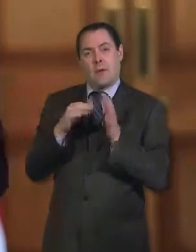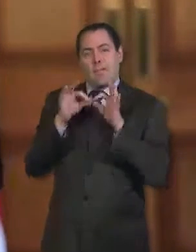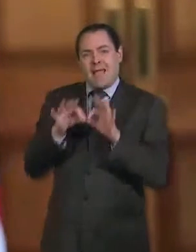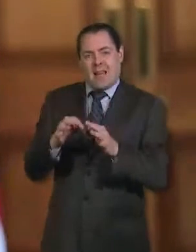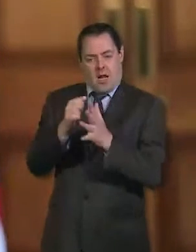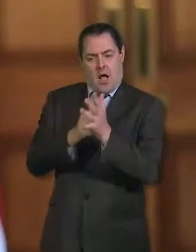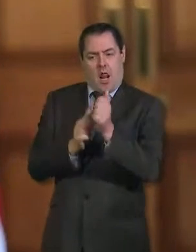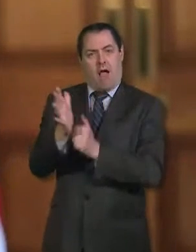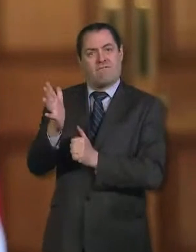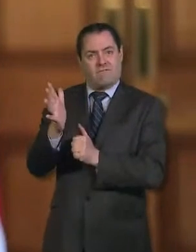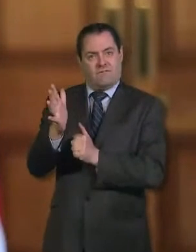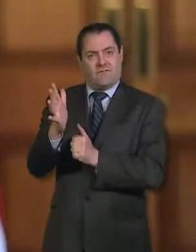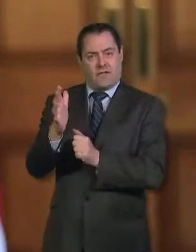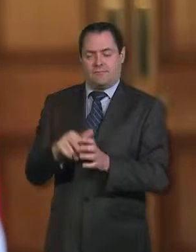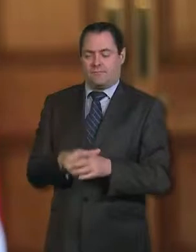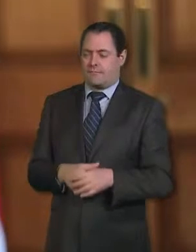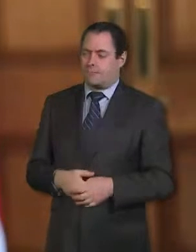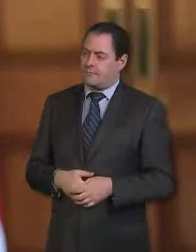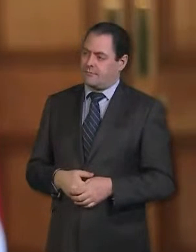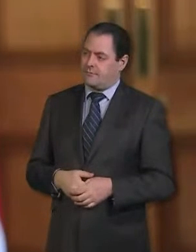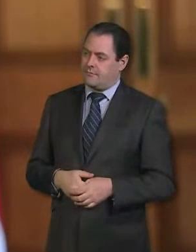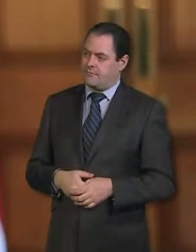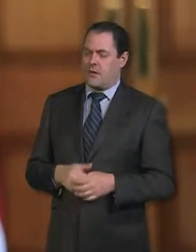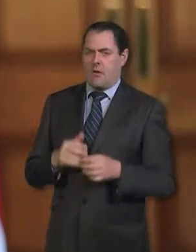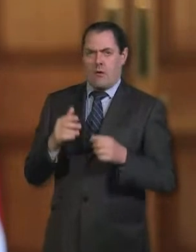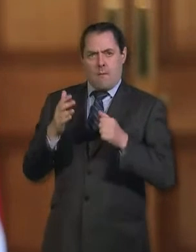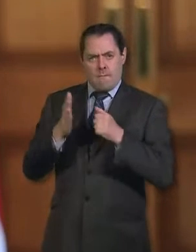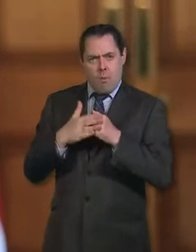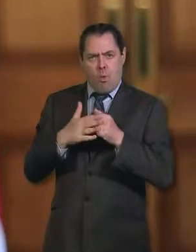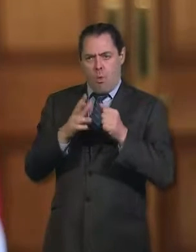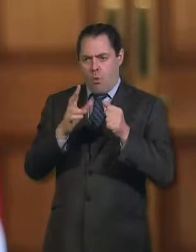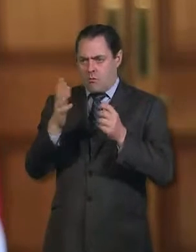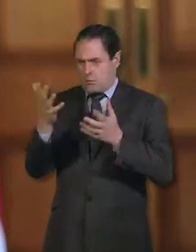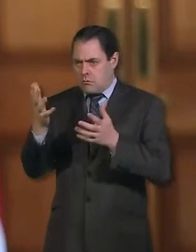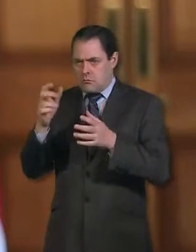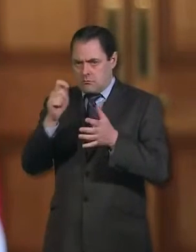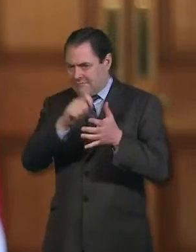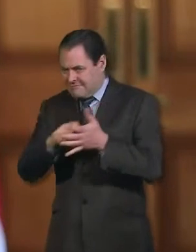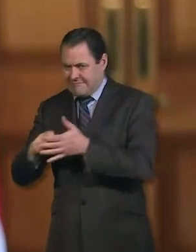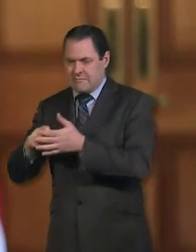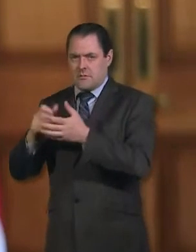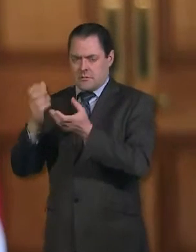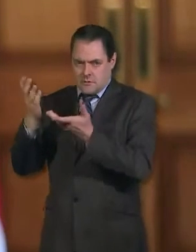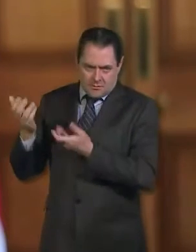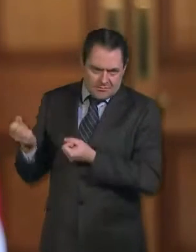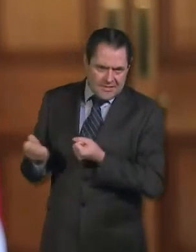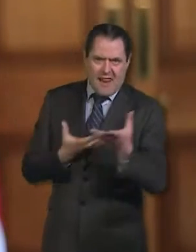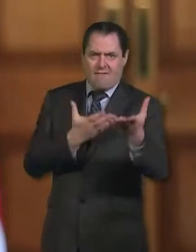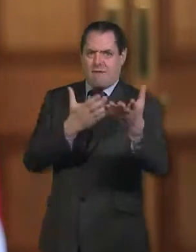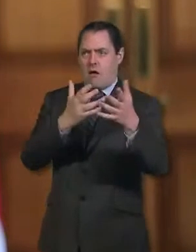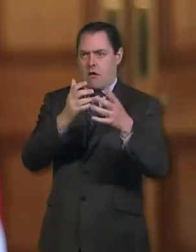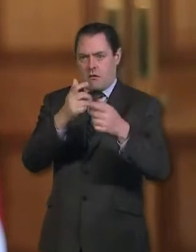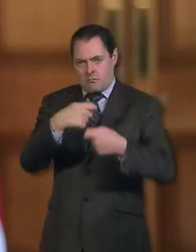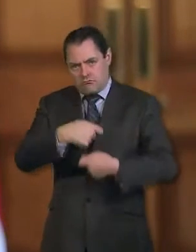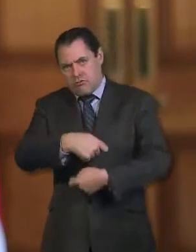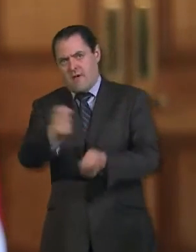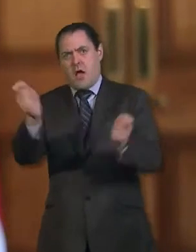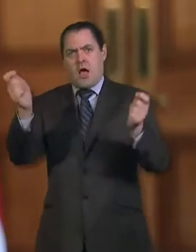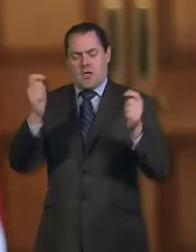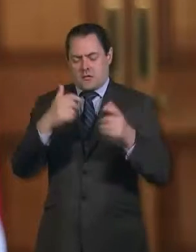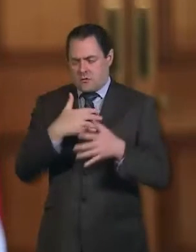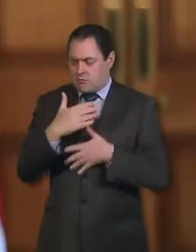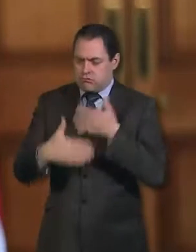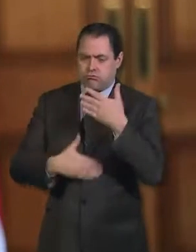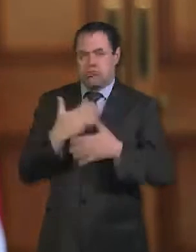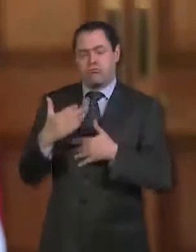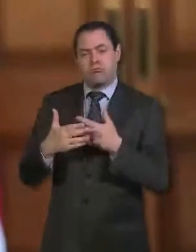improve the logistics and work hard to get everyone the PPE that they need, these new supplies mean that we're not simply keeping up